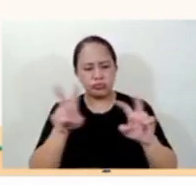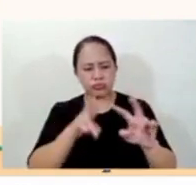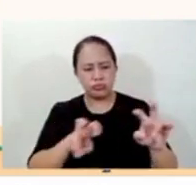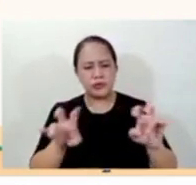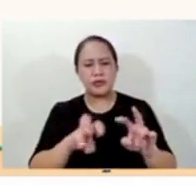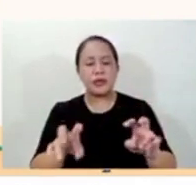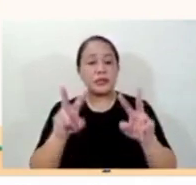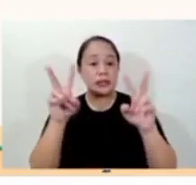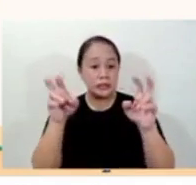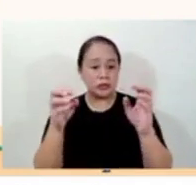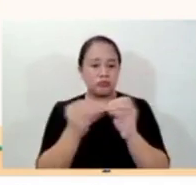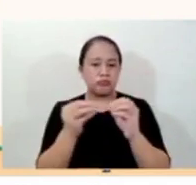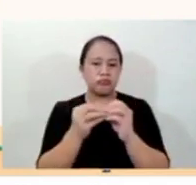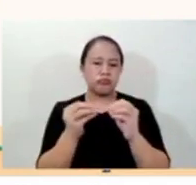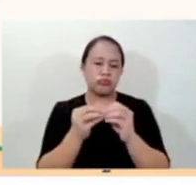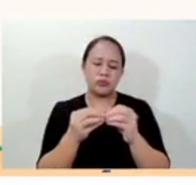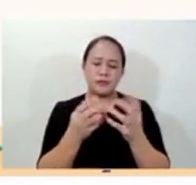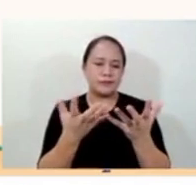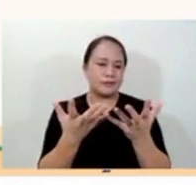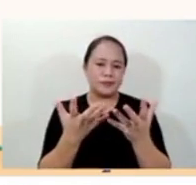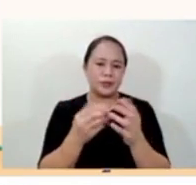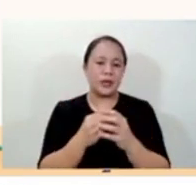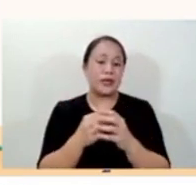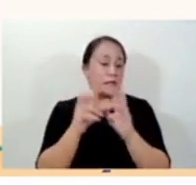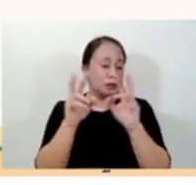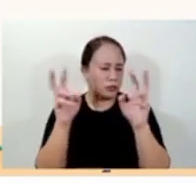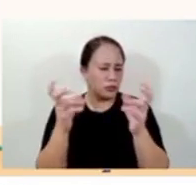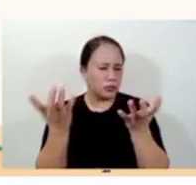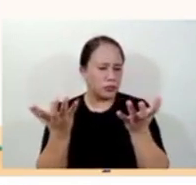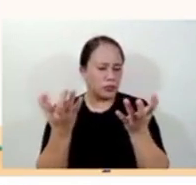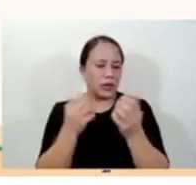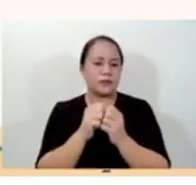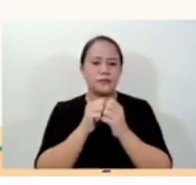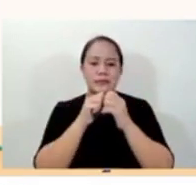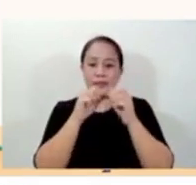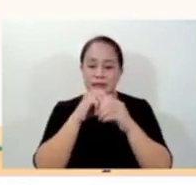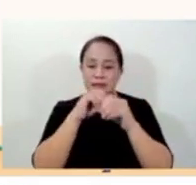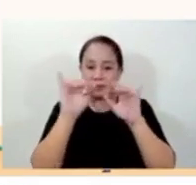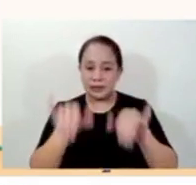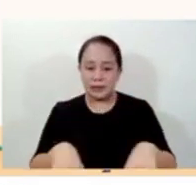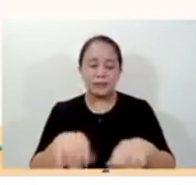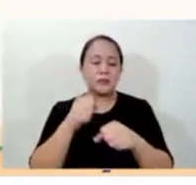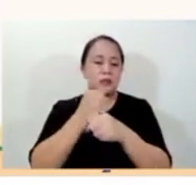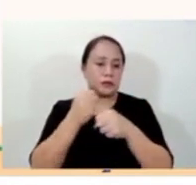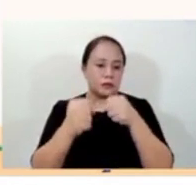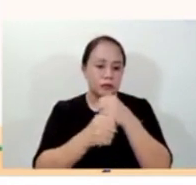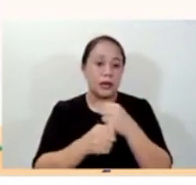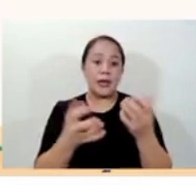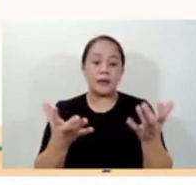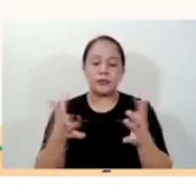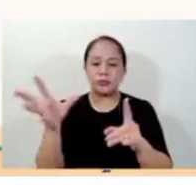issues are even more saddening. Issues that are systemic, structural, and cultural.